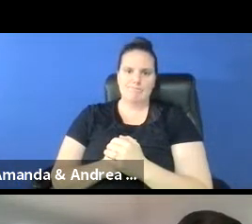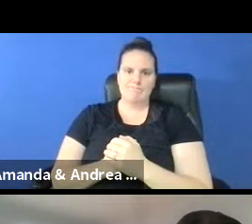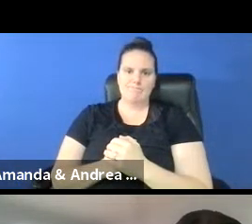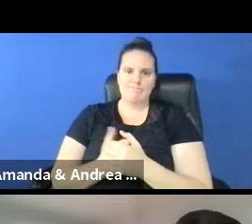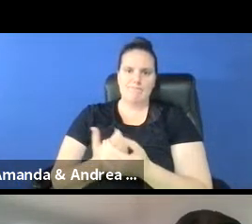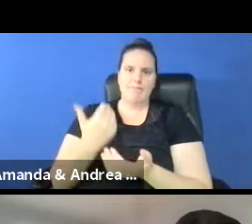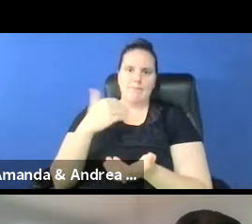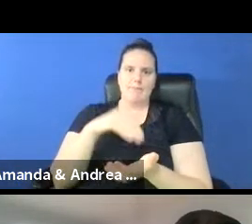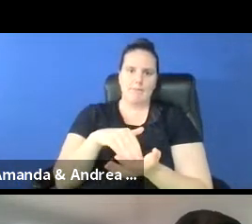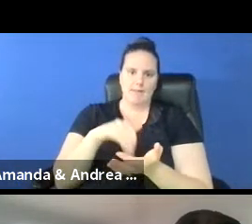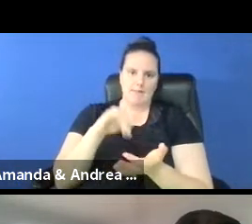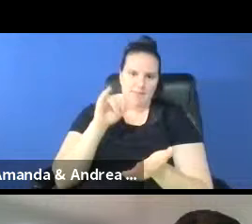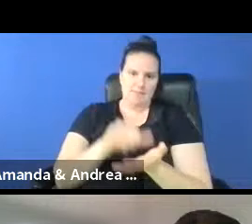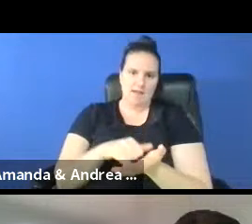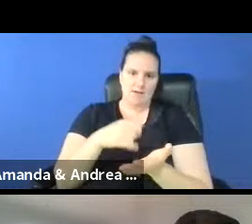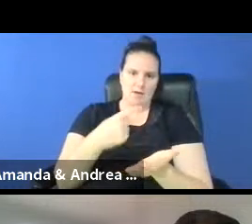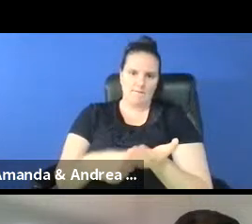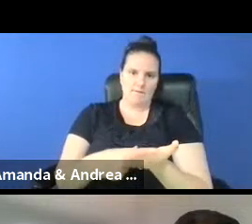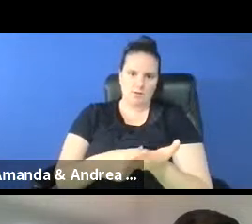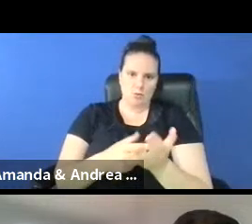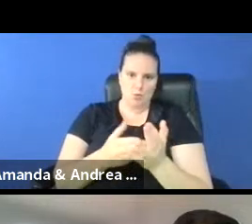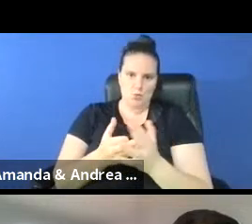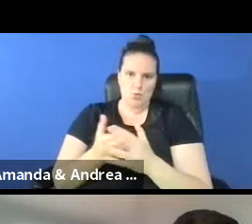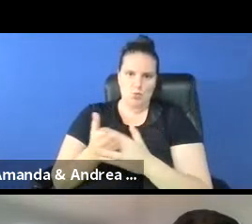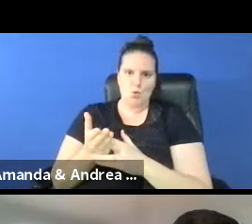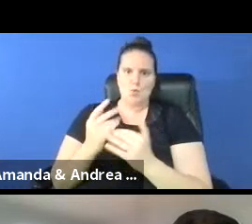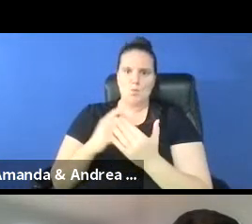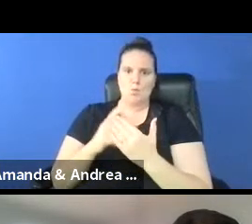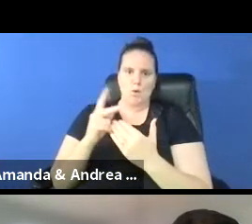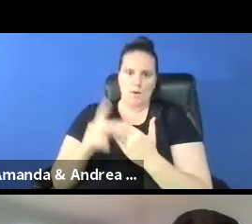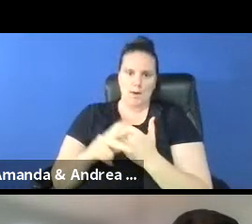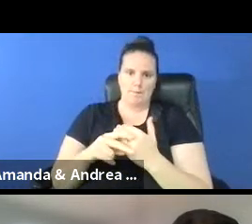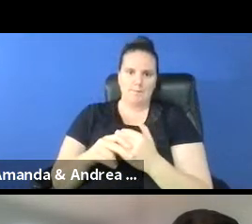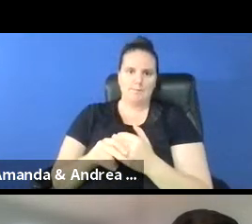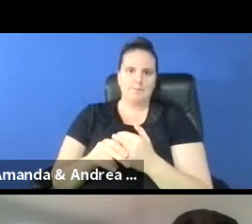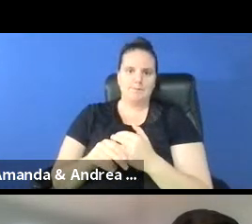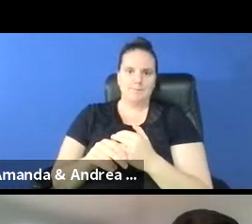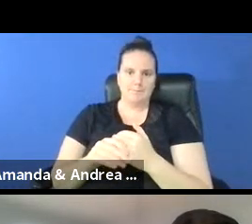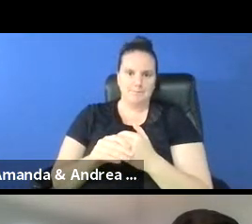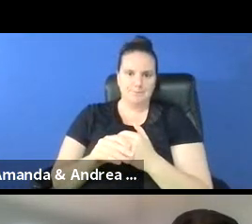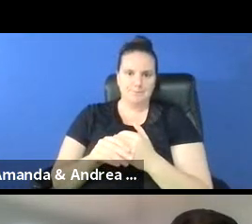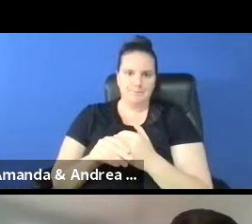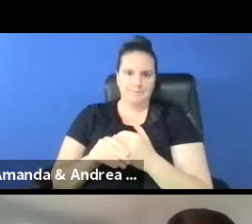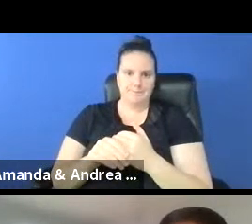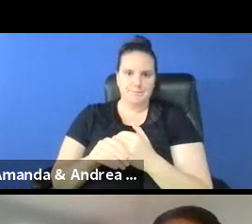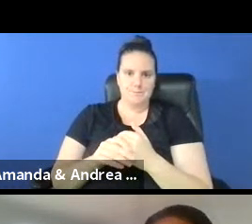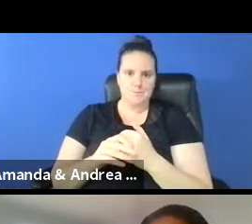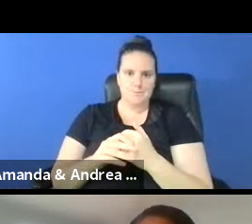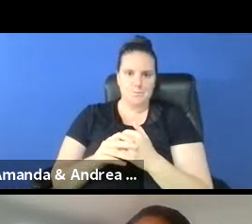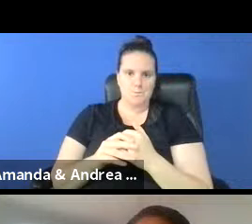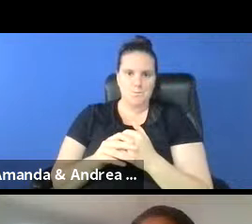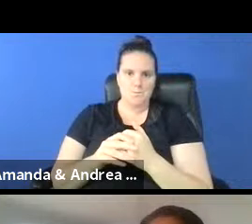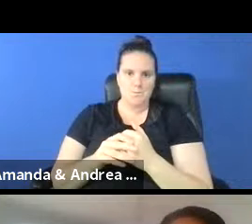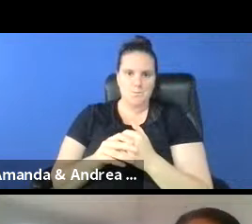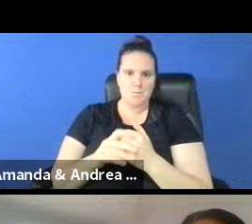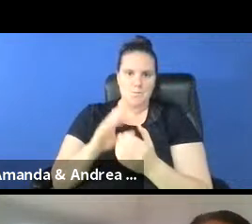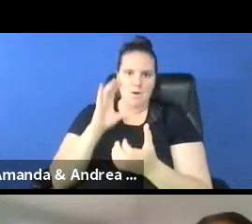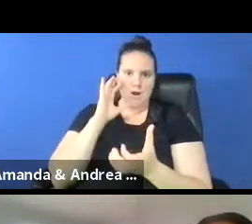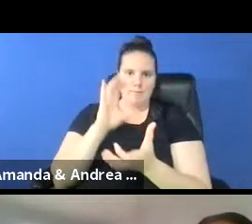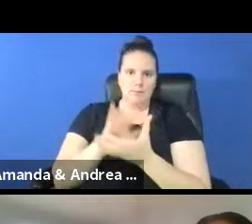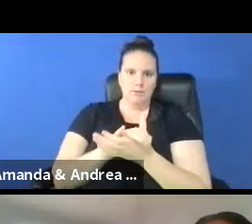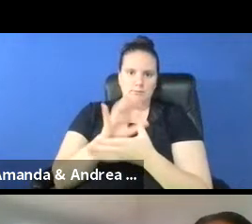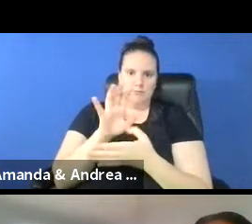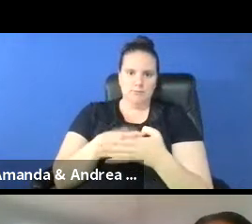have those conversations throughout the program. I believe we are scheduled